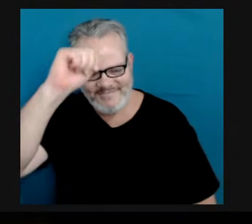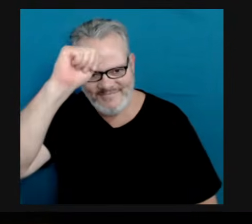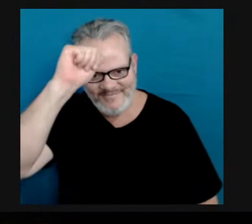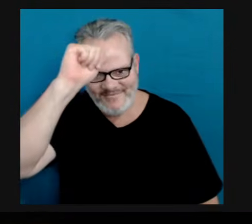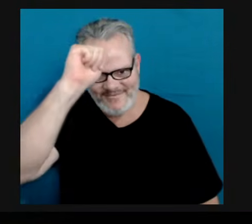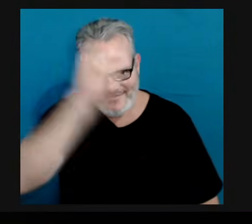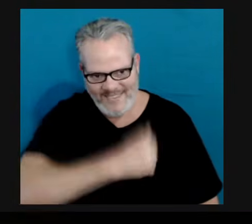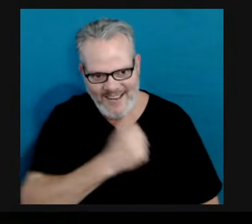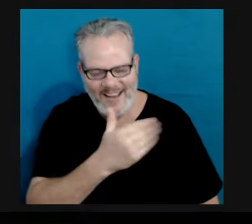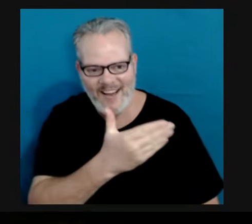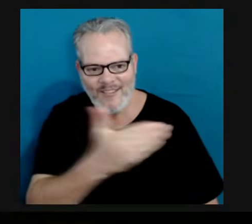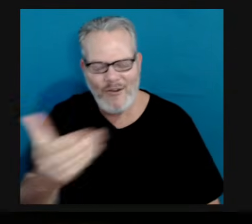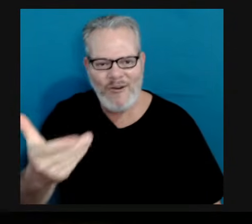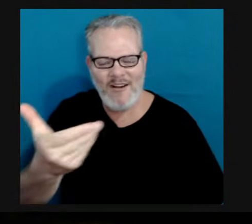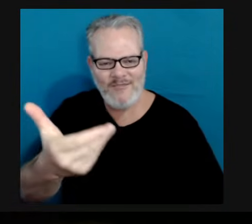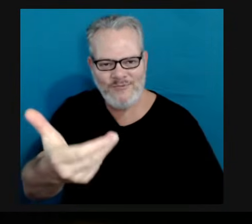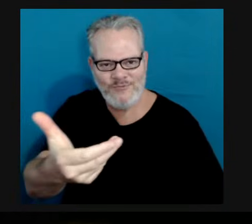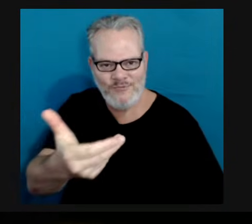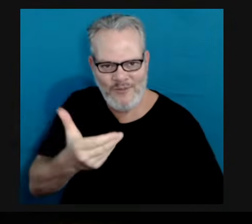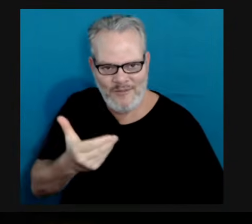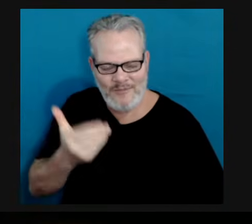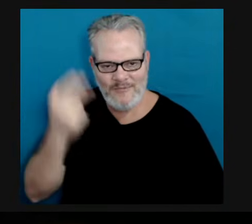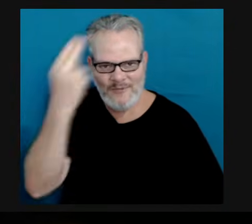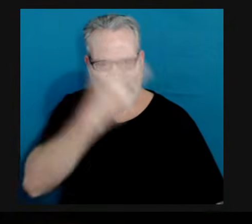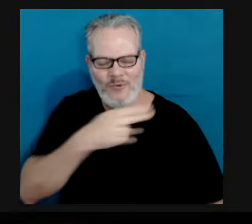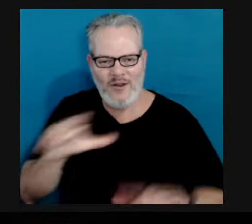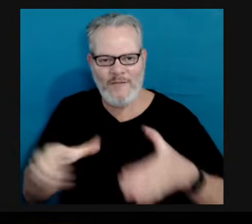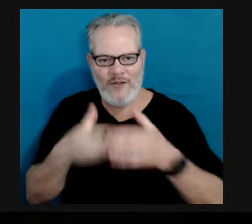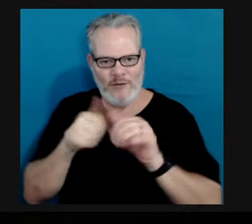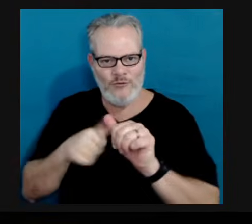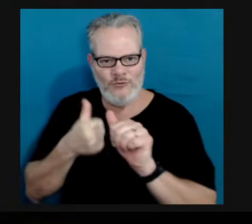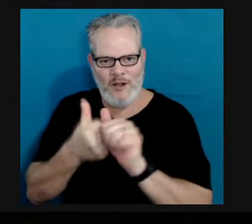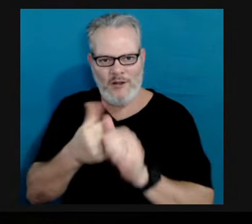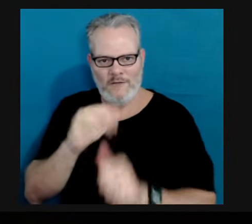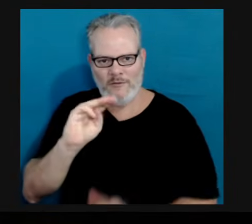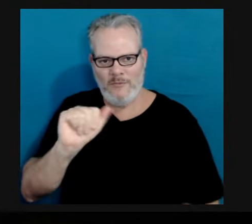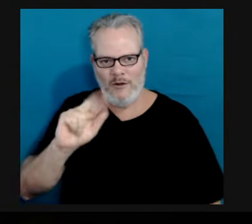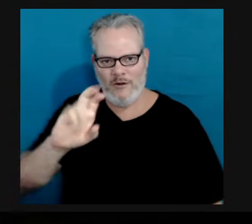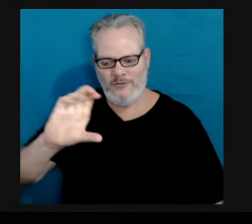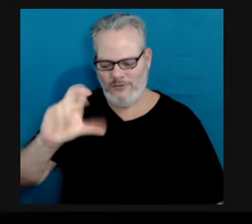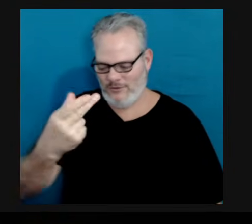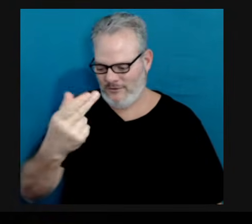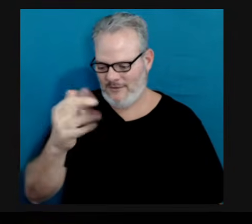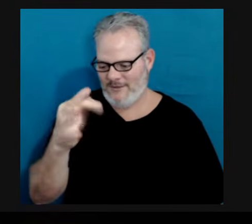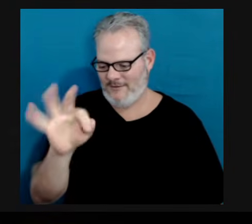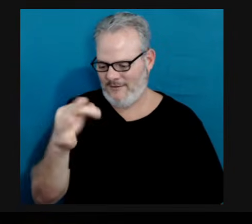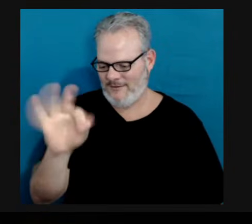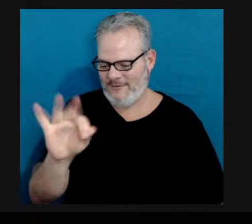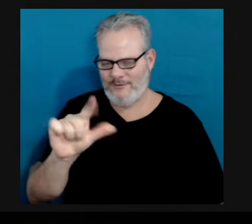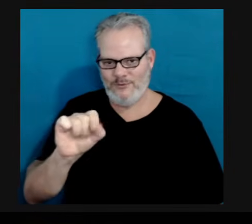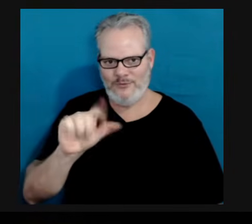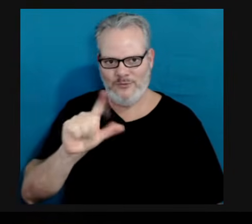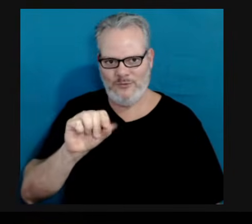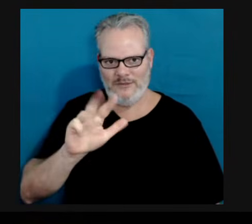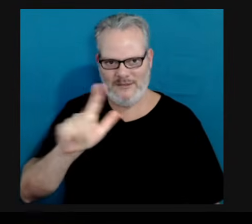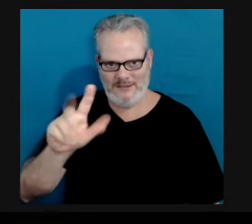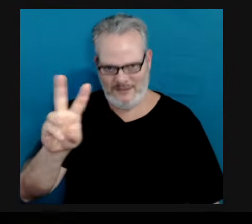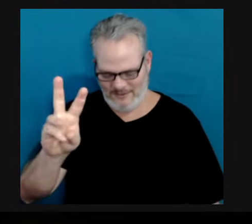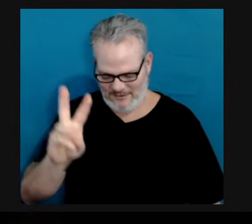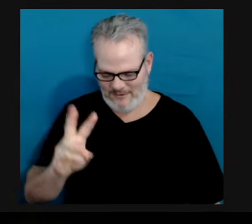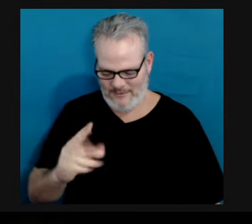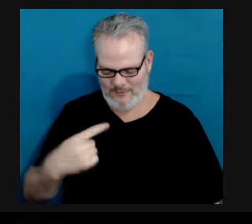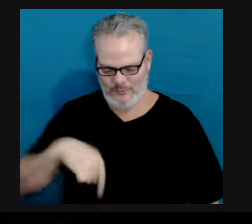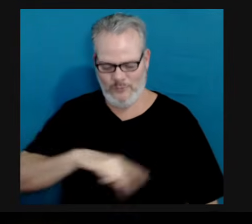Everyone, welcome to our Hawaiian Volcano Tracker for March 19th, 2026. We are HVERI, nonprofit Hawaiian Volcano Education